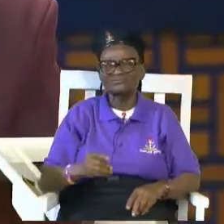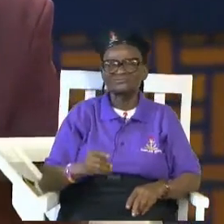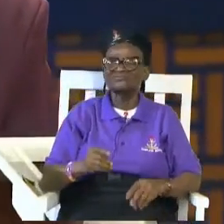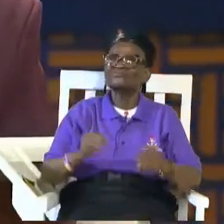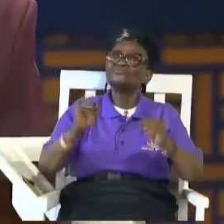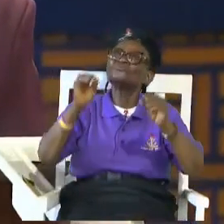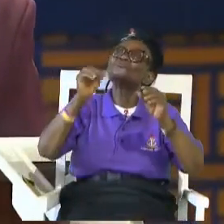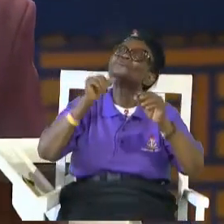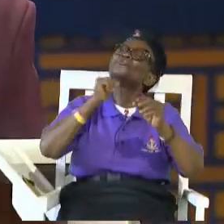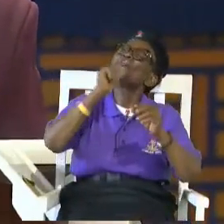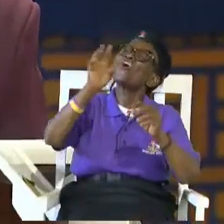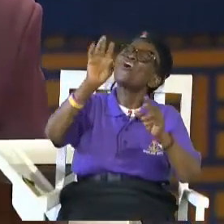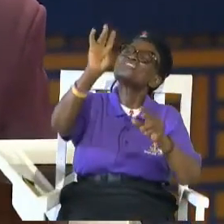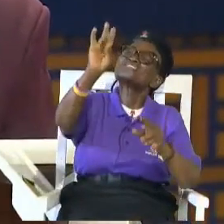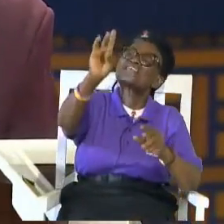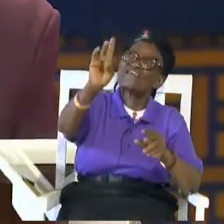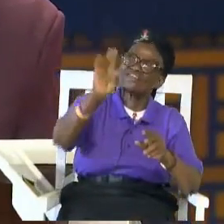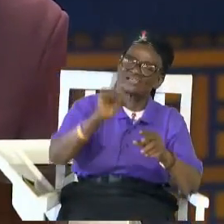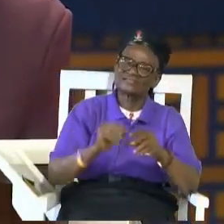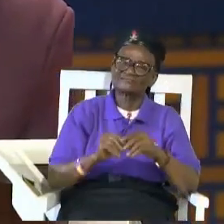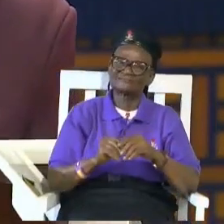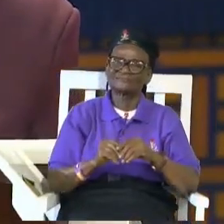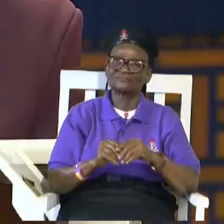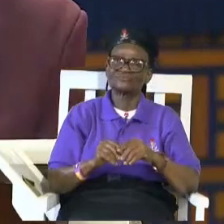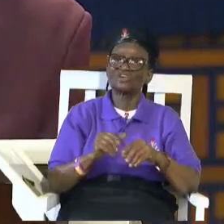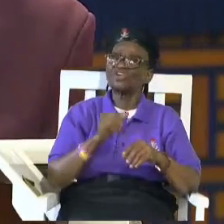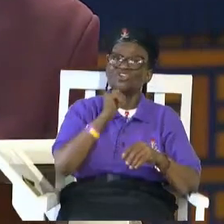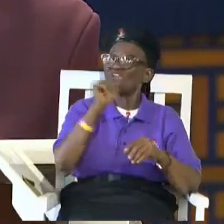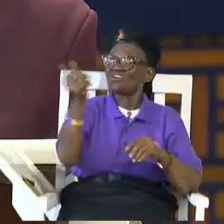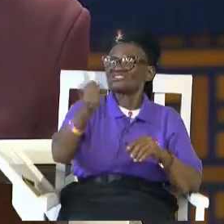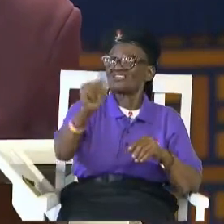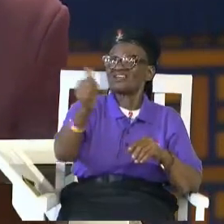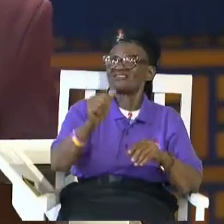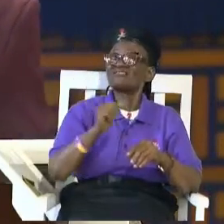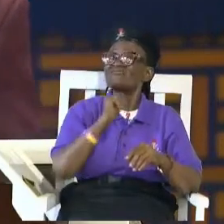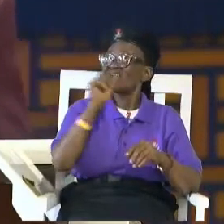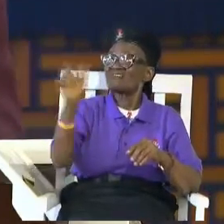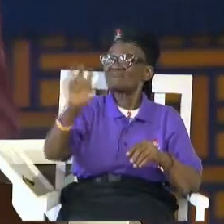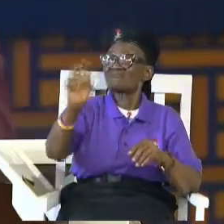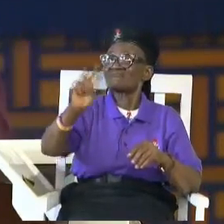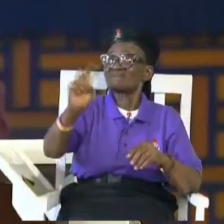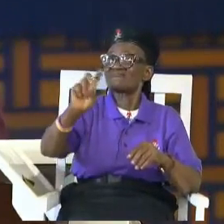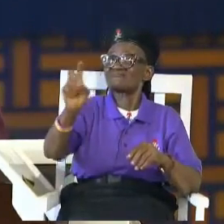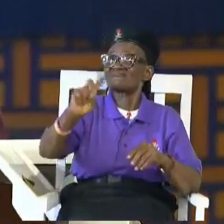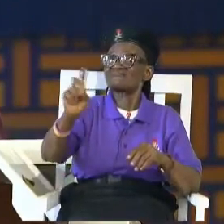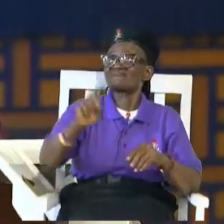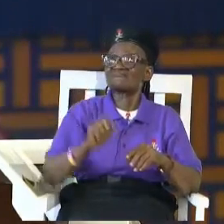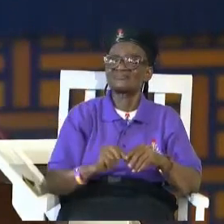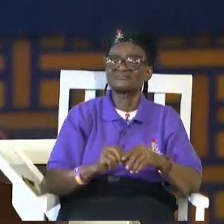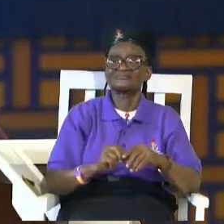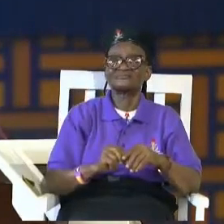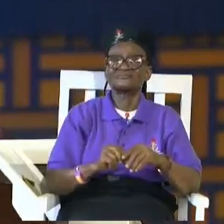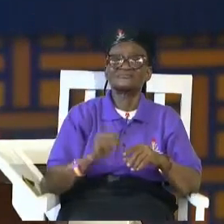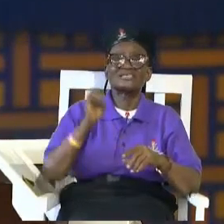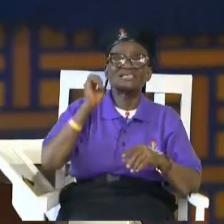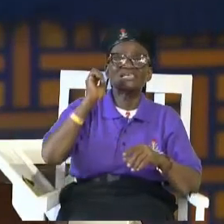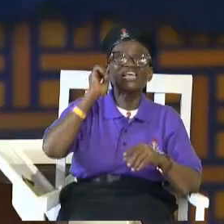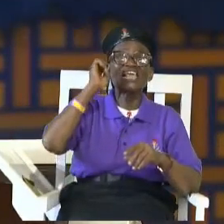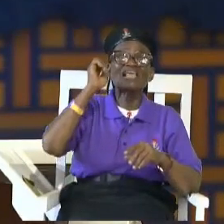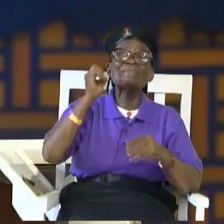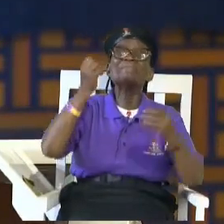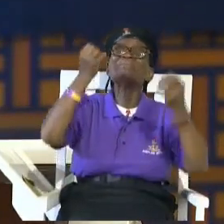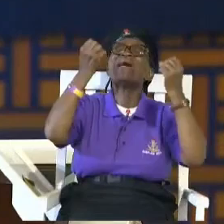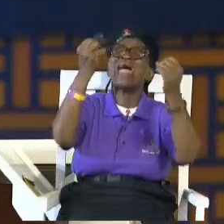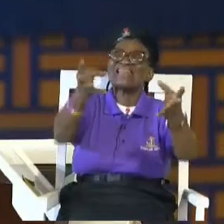Not seven, not ten, not hundred. A legion.